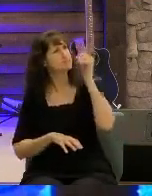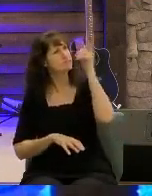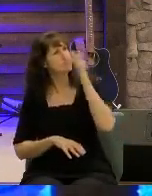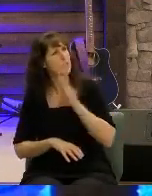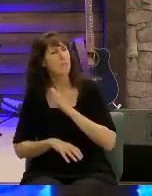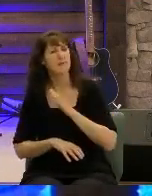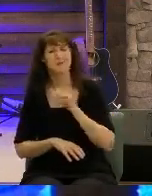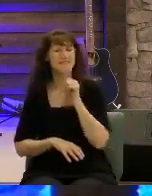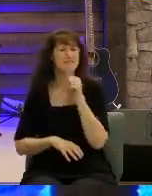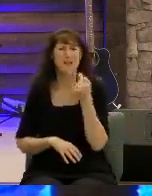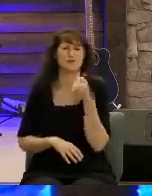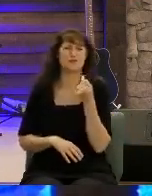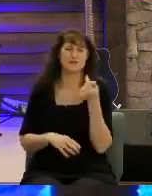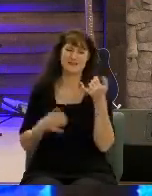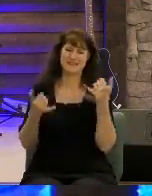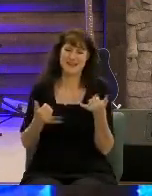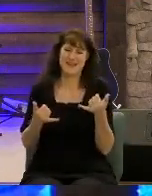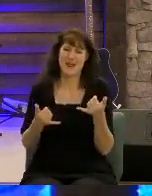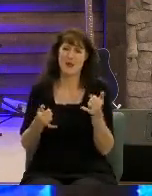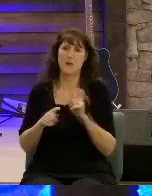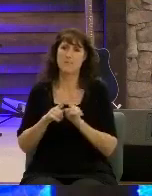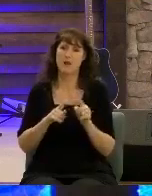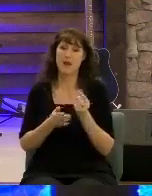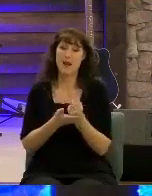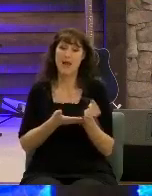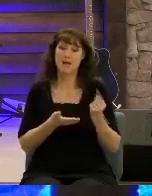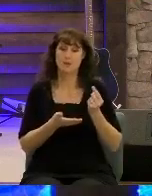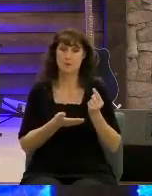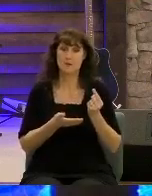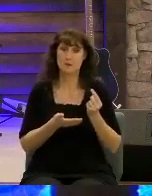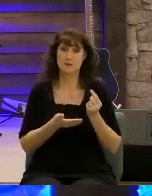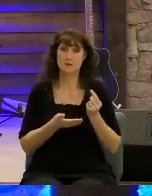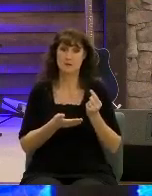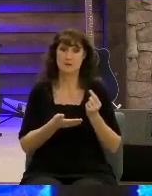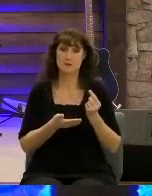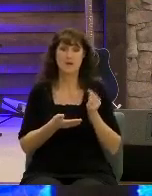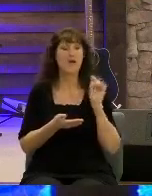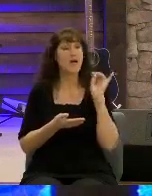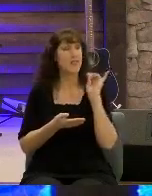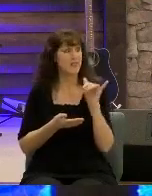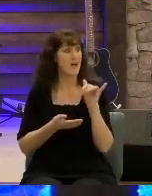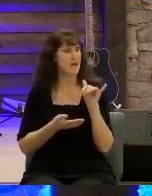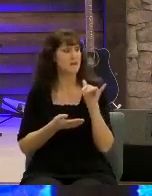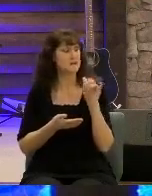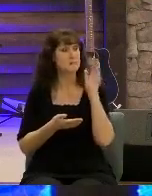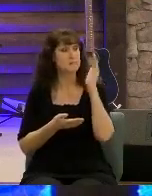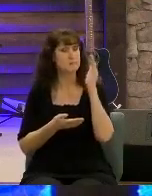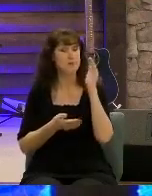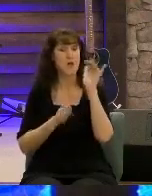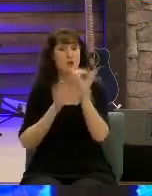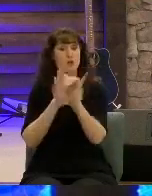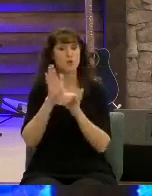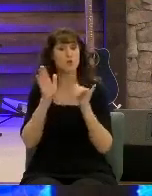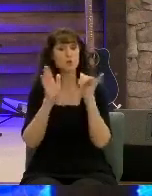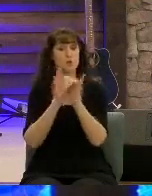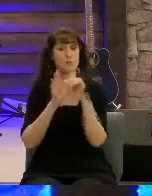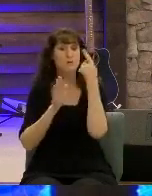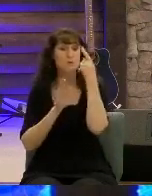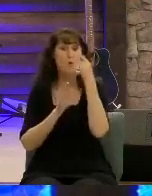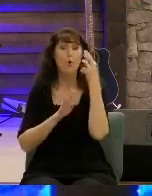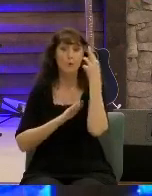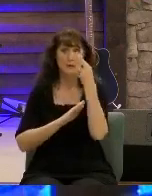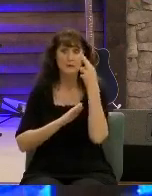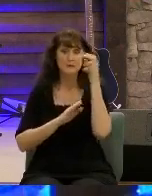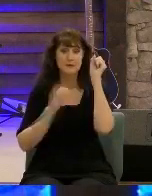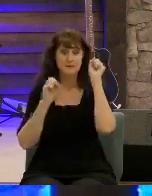not just today, okay, but what was spoken last week. You know what? That thing's on YouTube for a reason. Yes. It's there for a reason. It can be